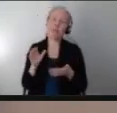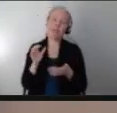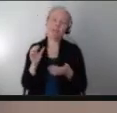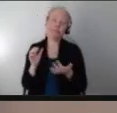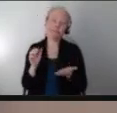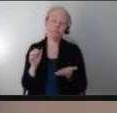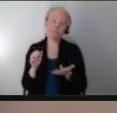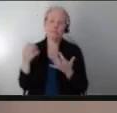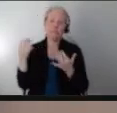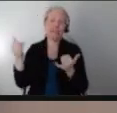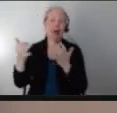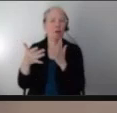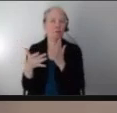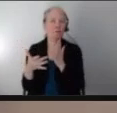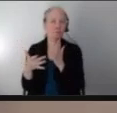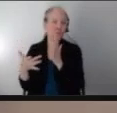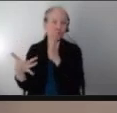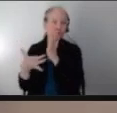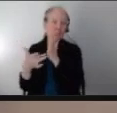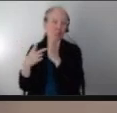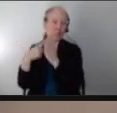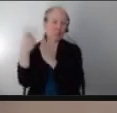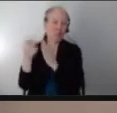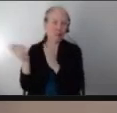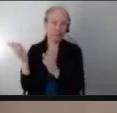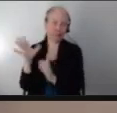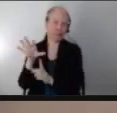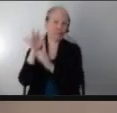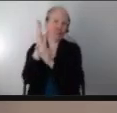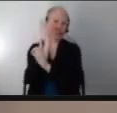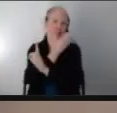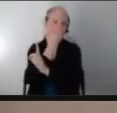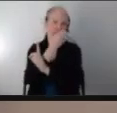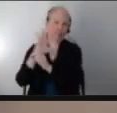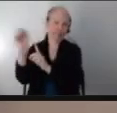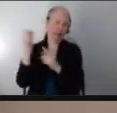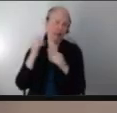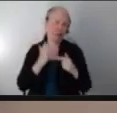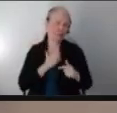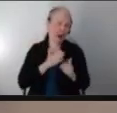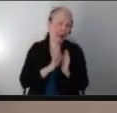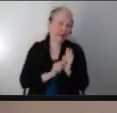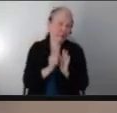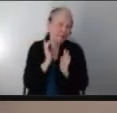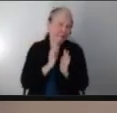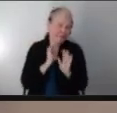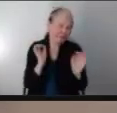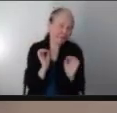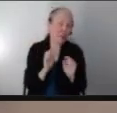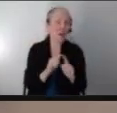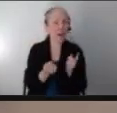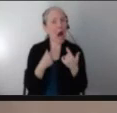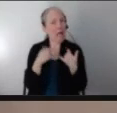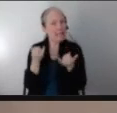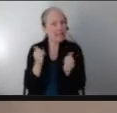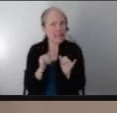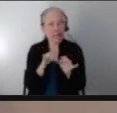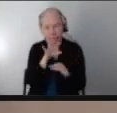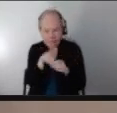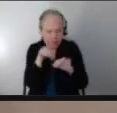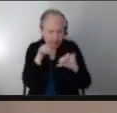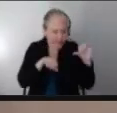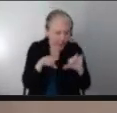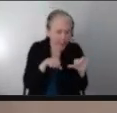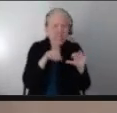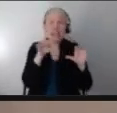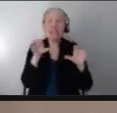are available today, I was able to do science experiments that got me